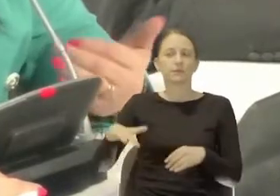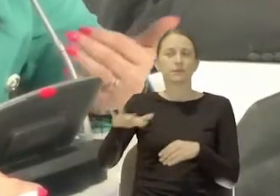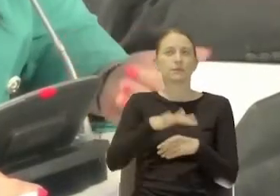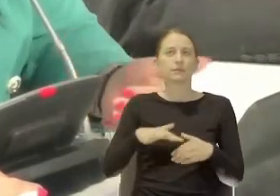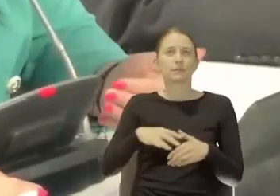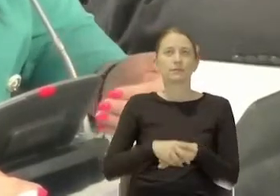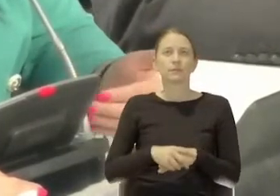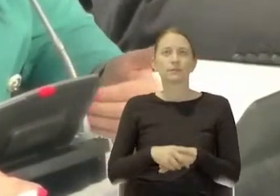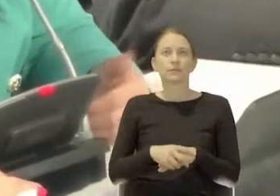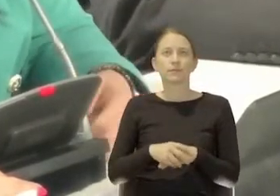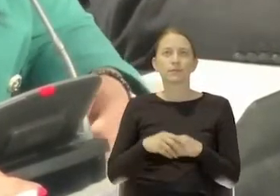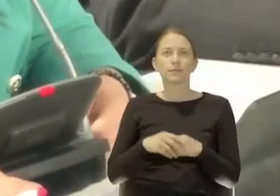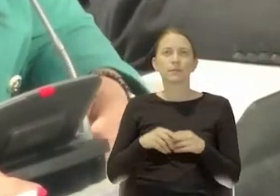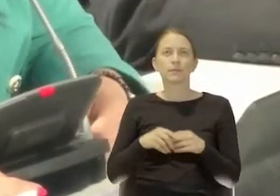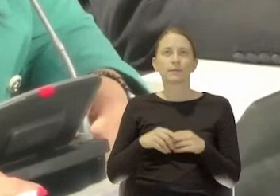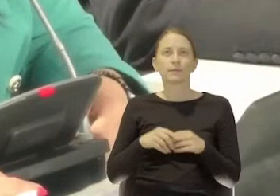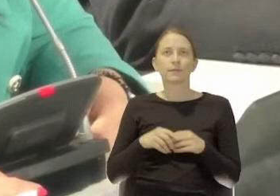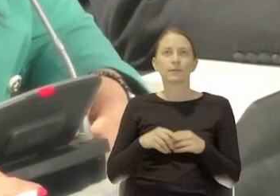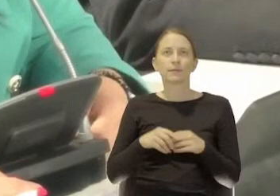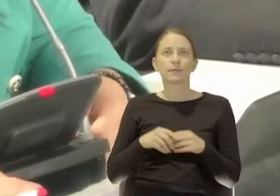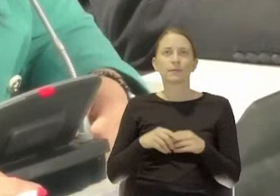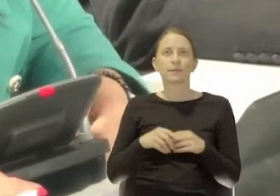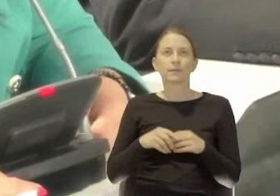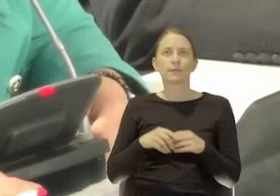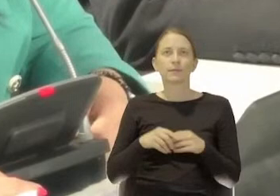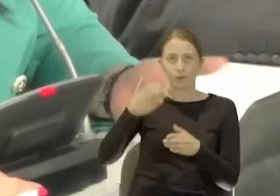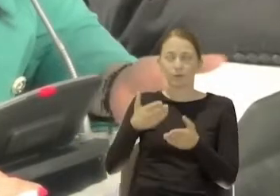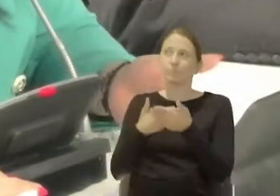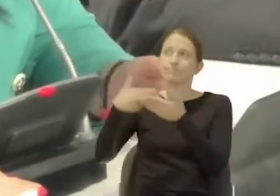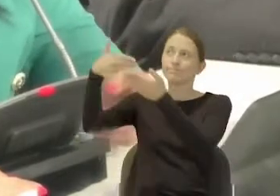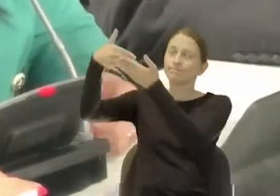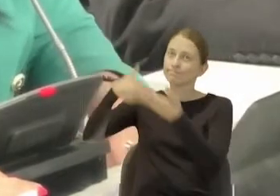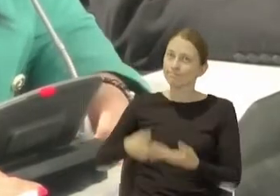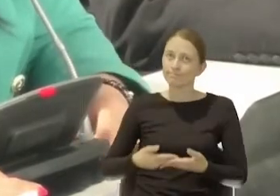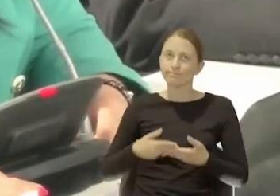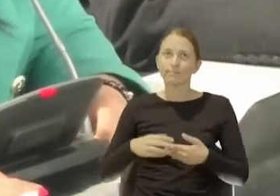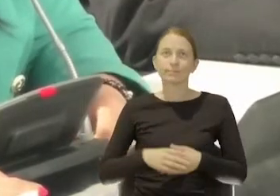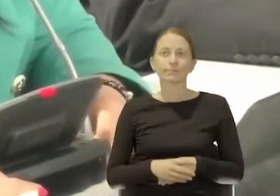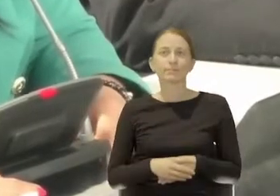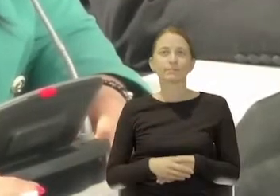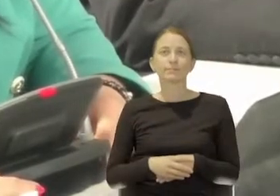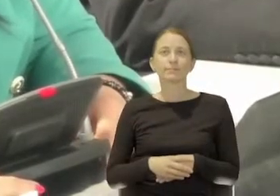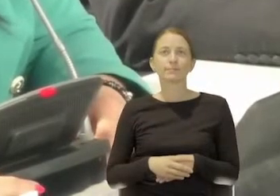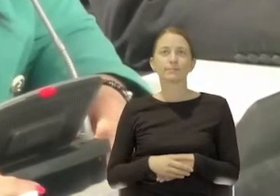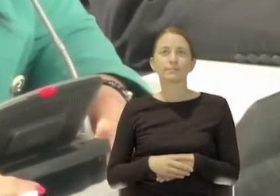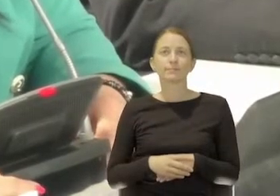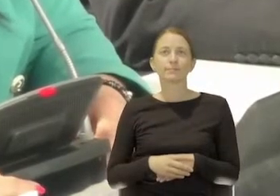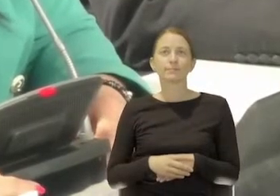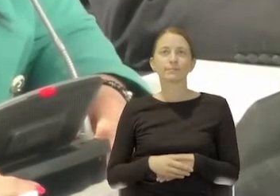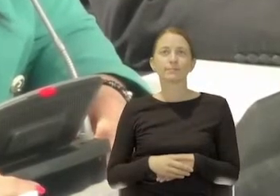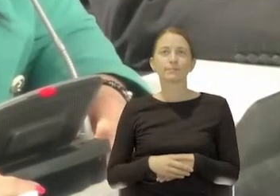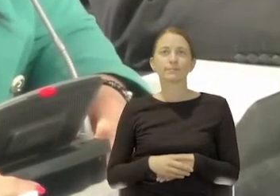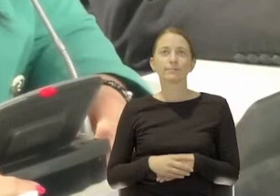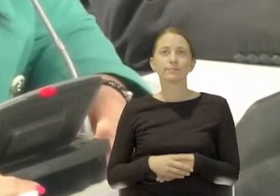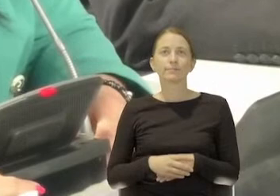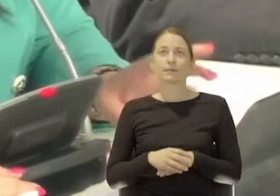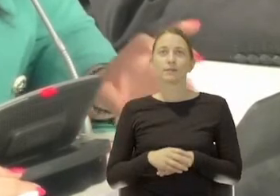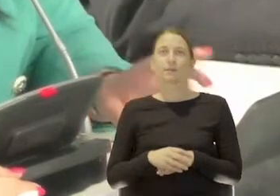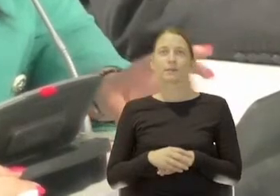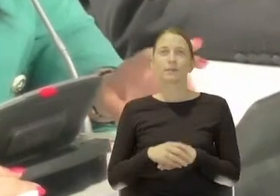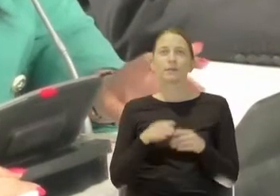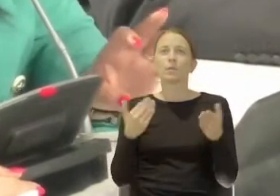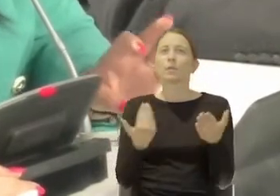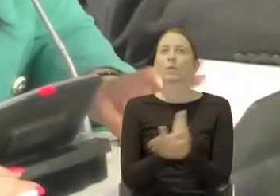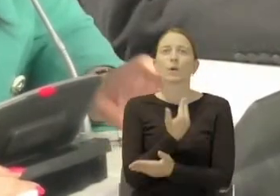an innovative and pioneering approach in a form of urban adaptation plans